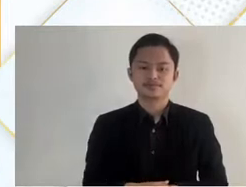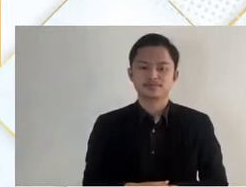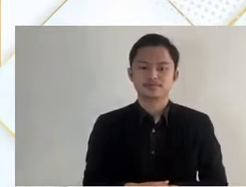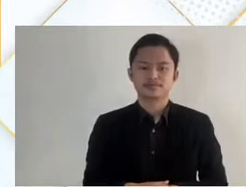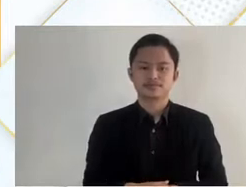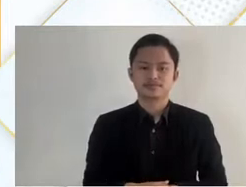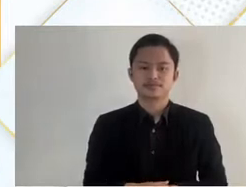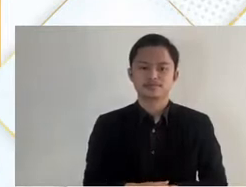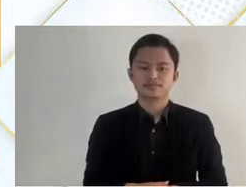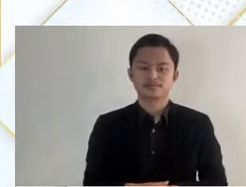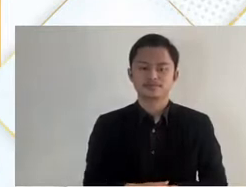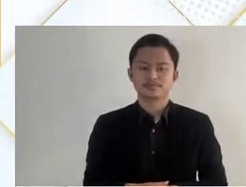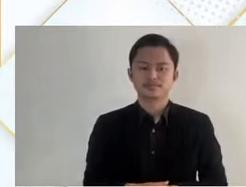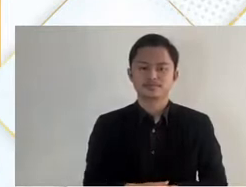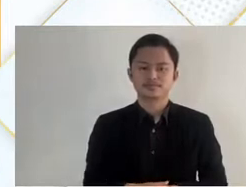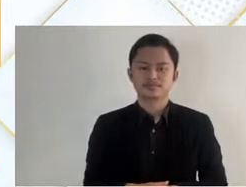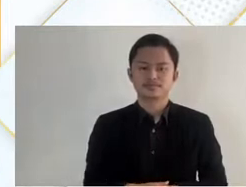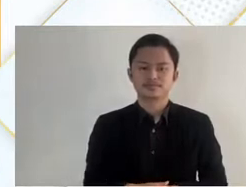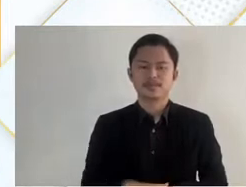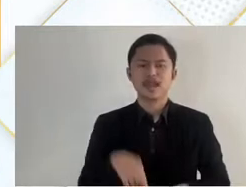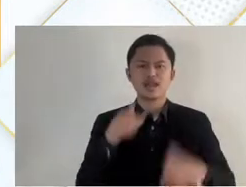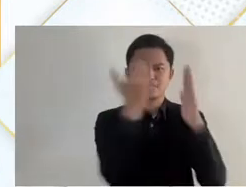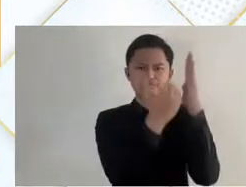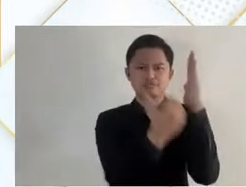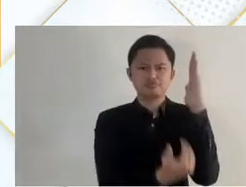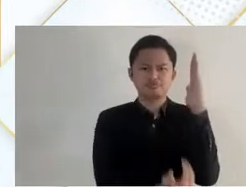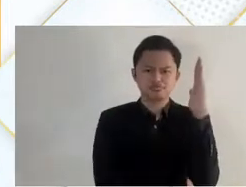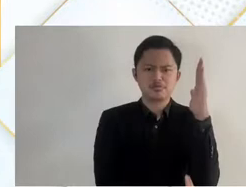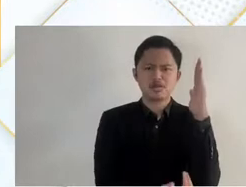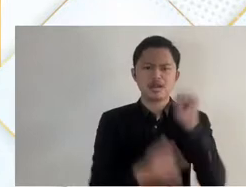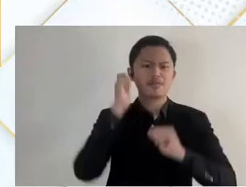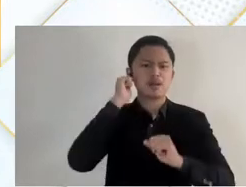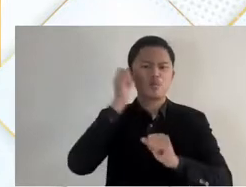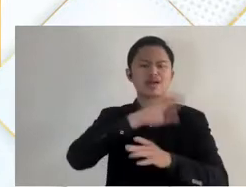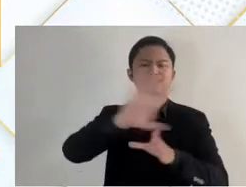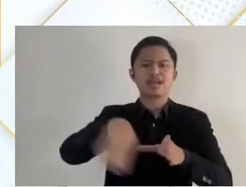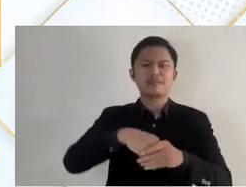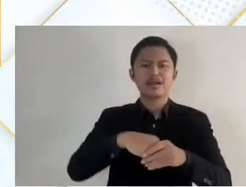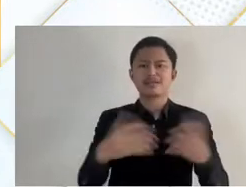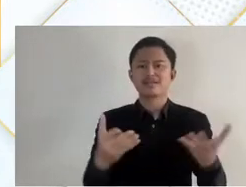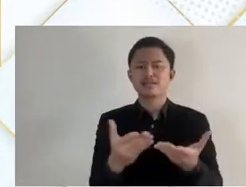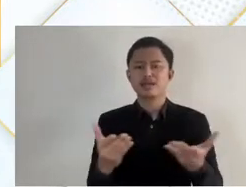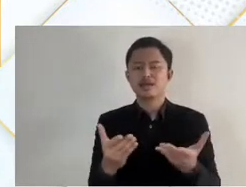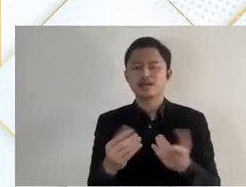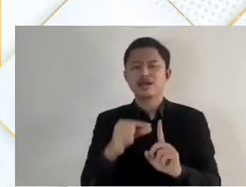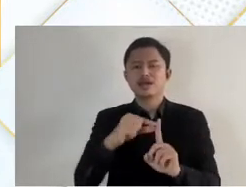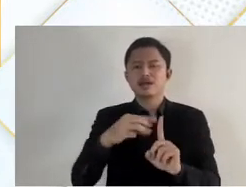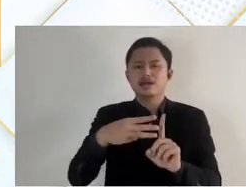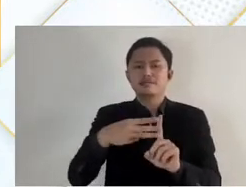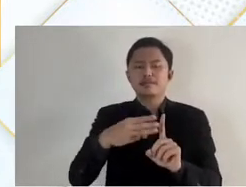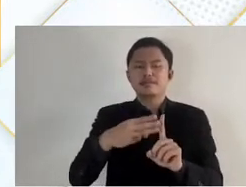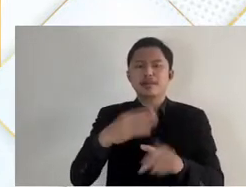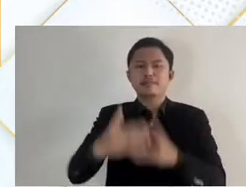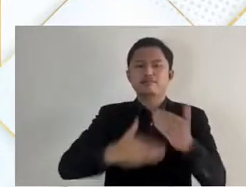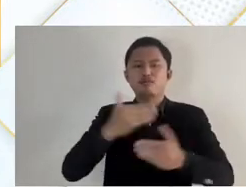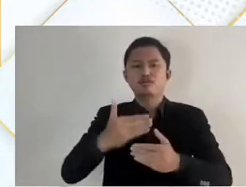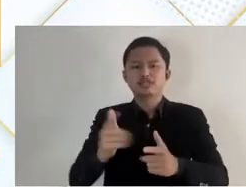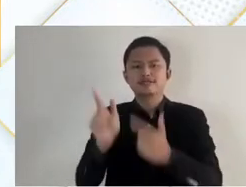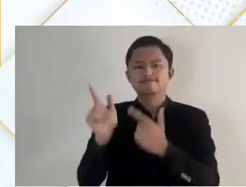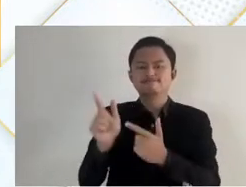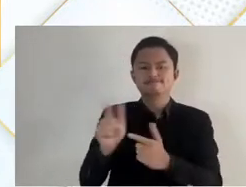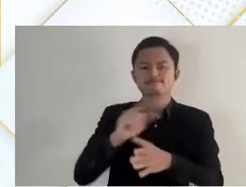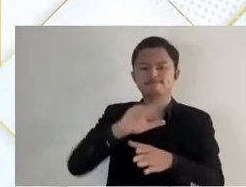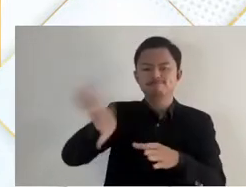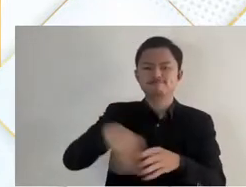to seek and expand the role and contribution of women in UN field-based operations, and